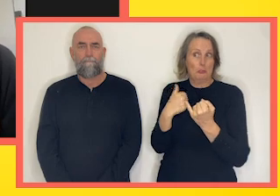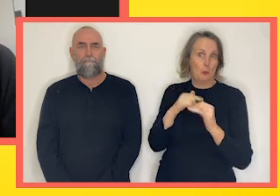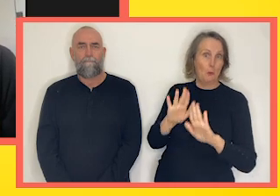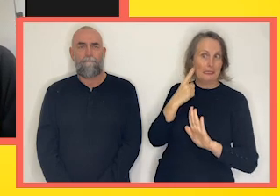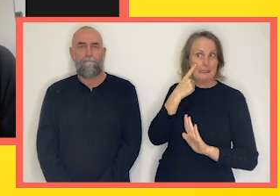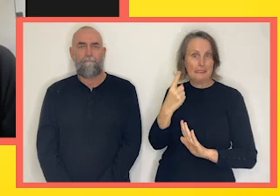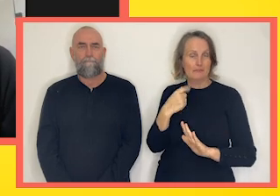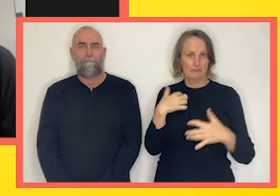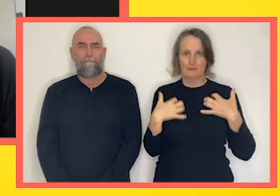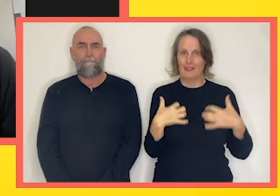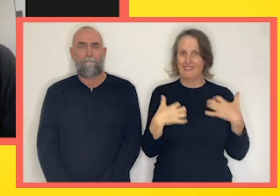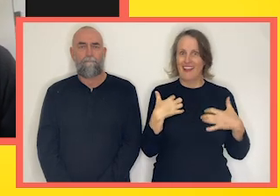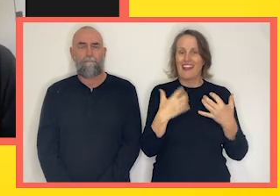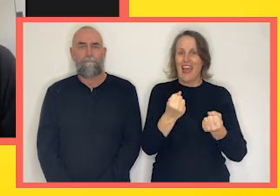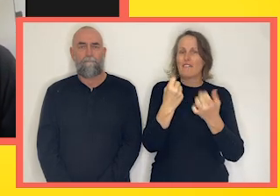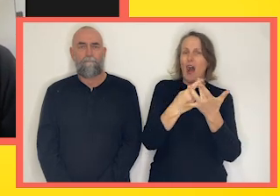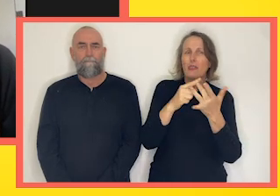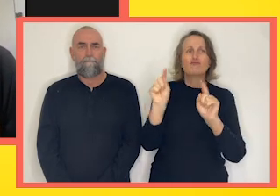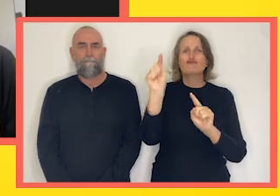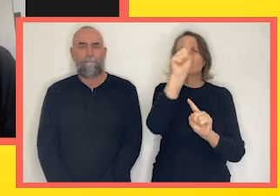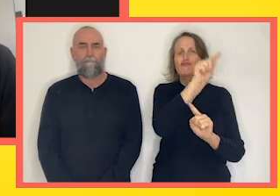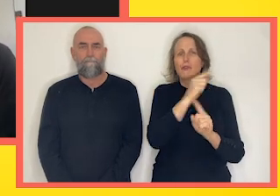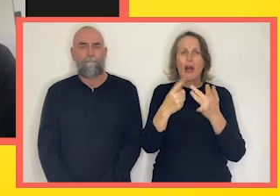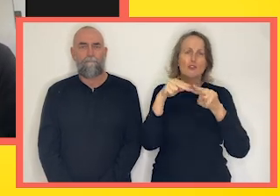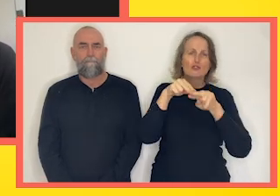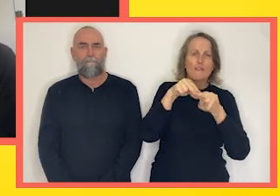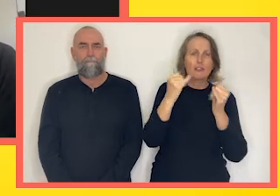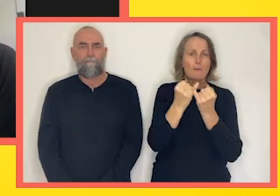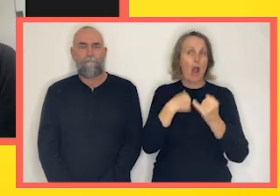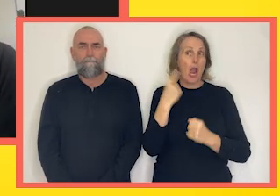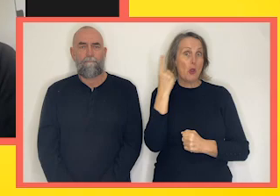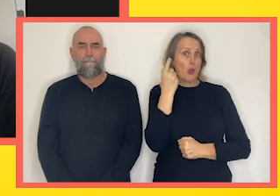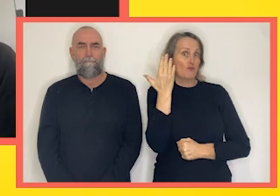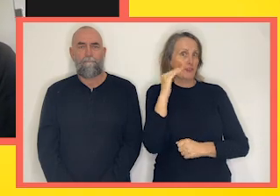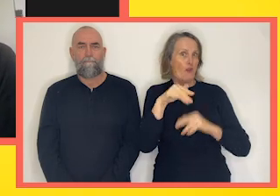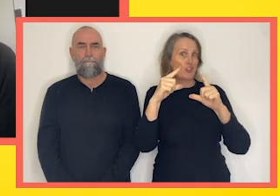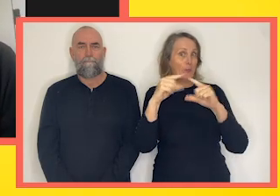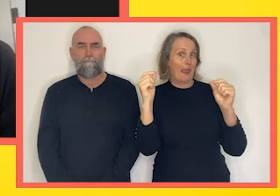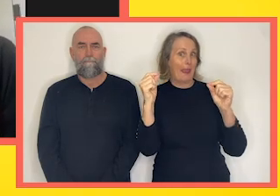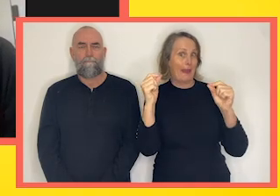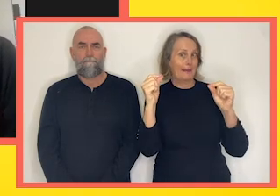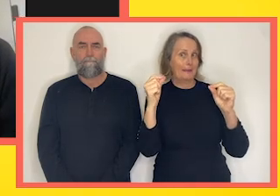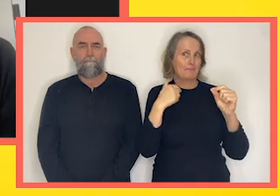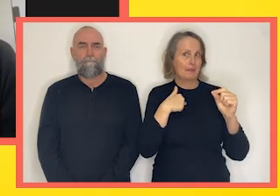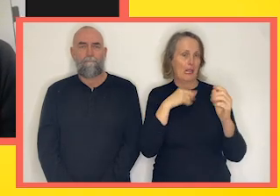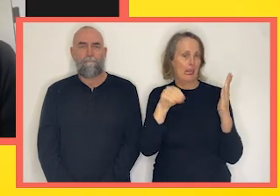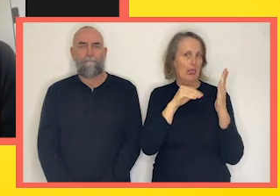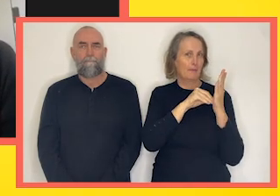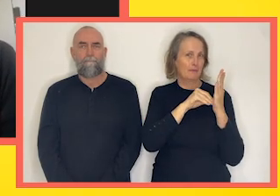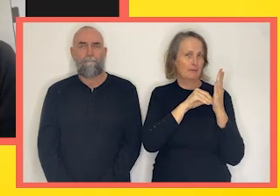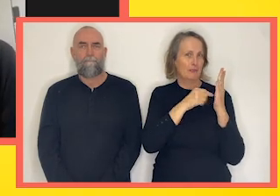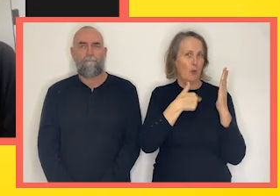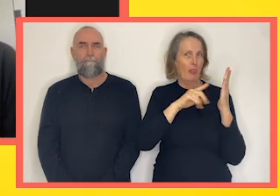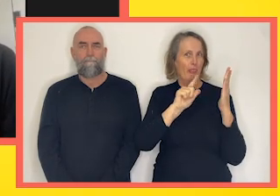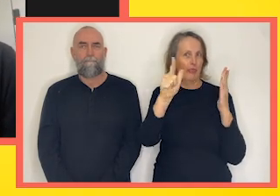it's exciting. And there are other ones around. I just heard about one in Japan at a wave pool. So that's on my to-do list